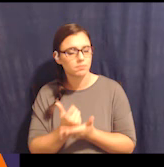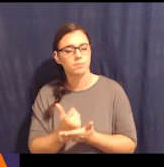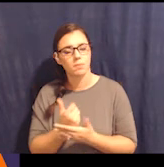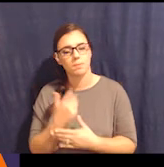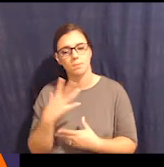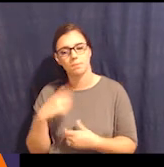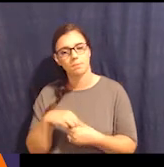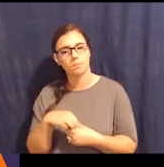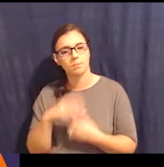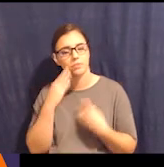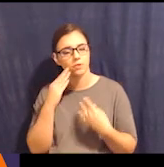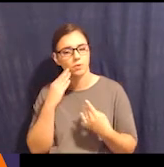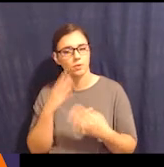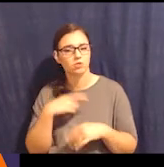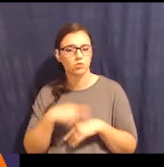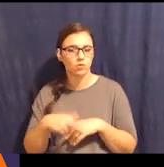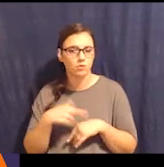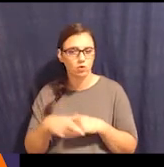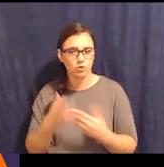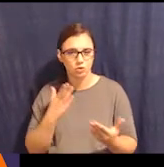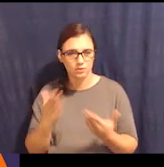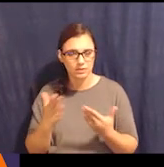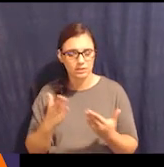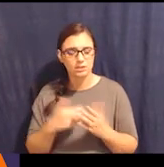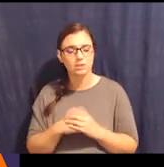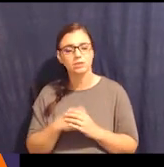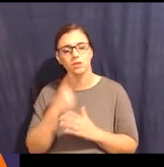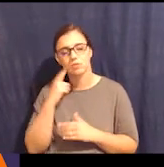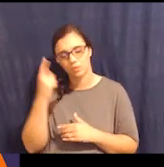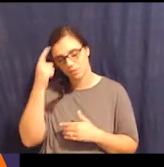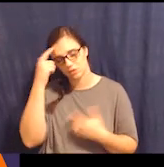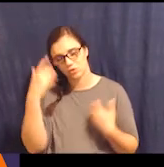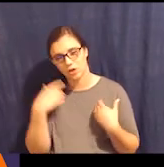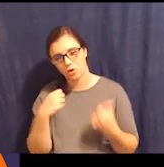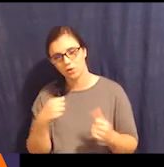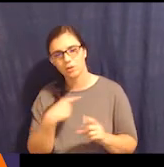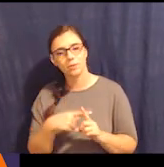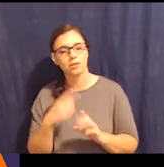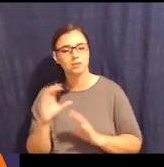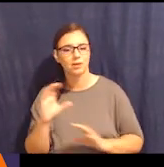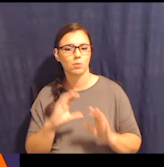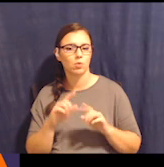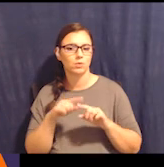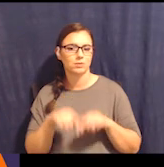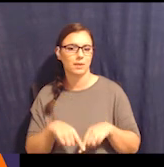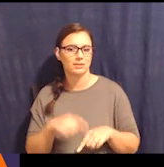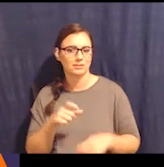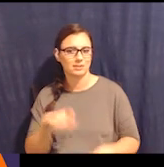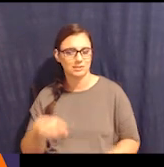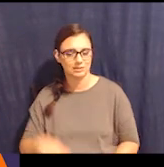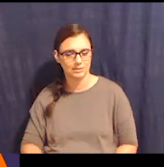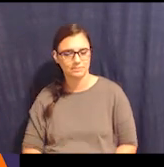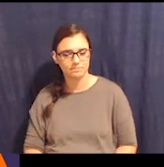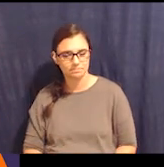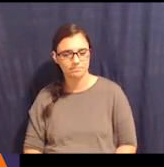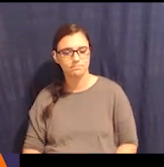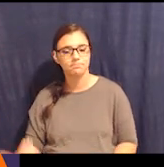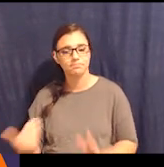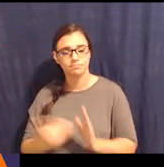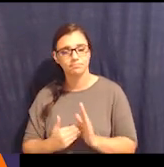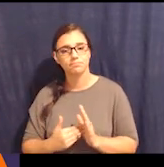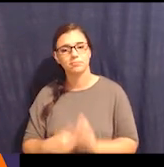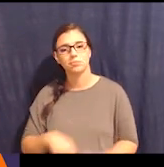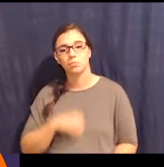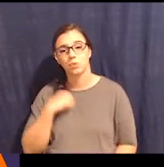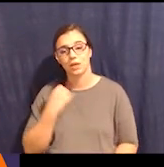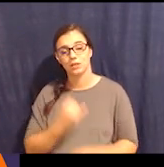for mental health and chemical dependency needs. Again, the Pride Institute hotline for the